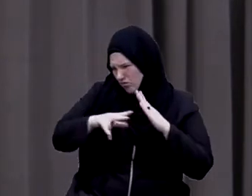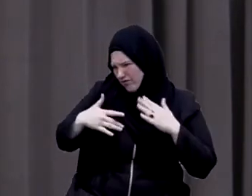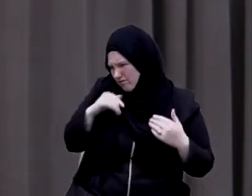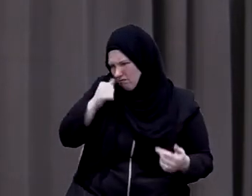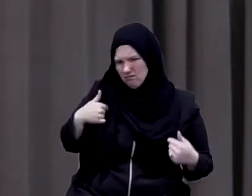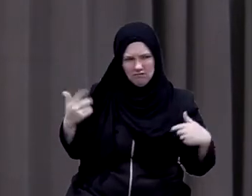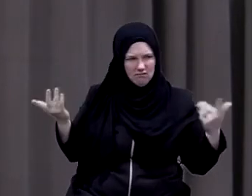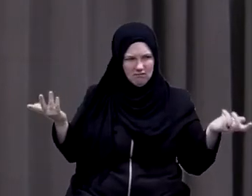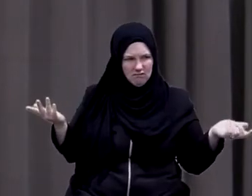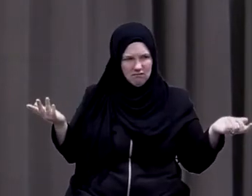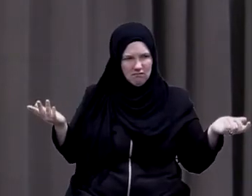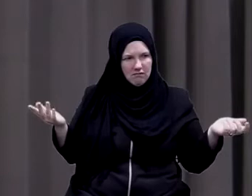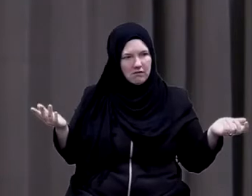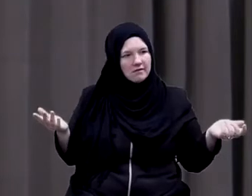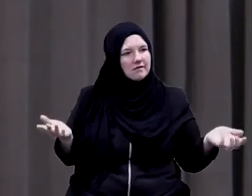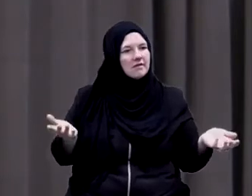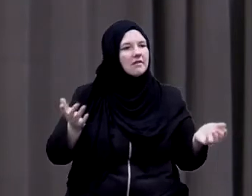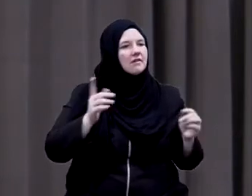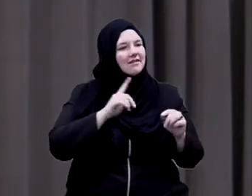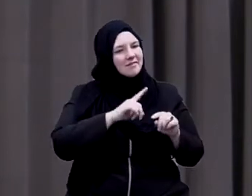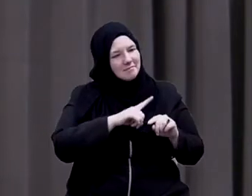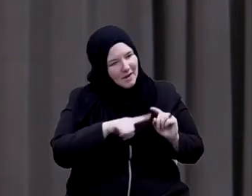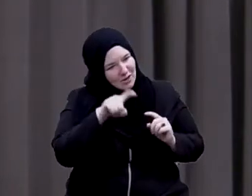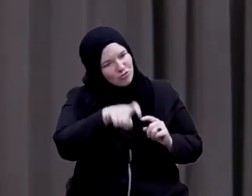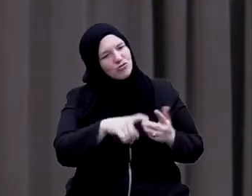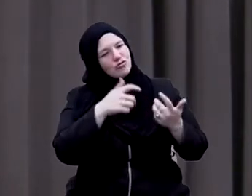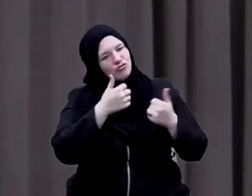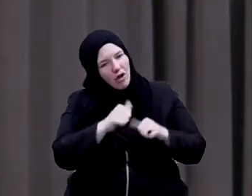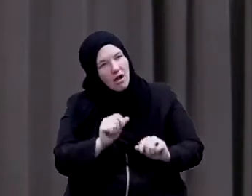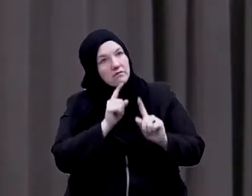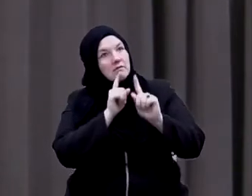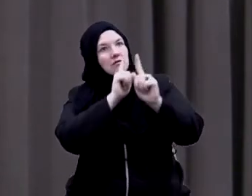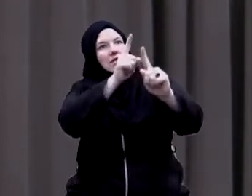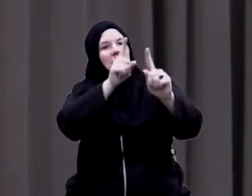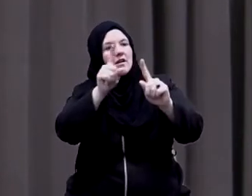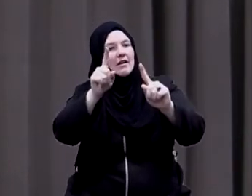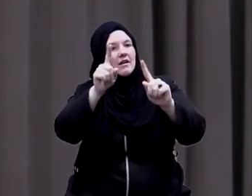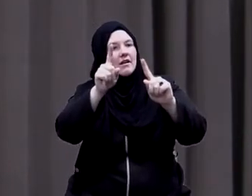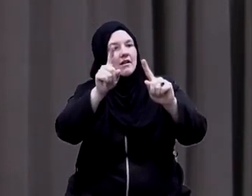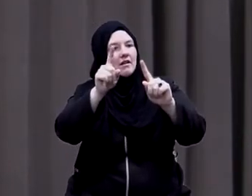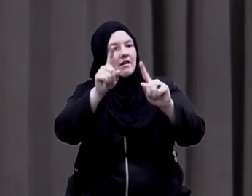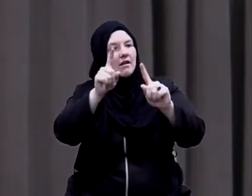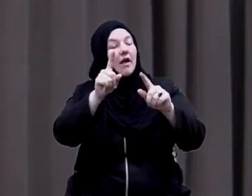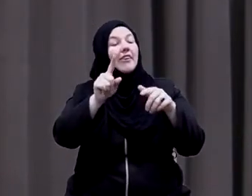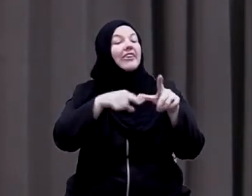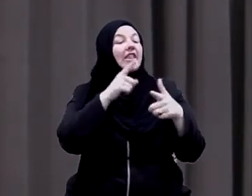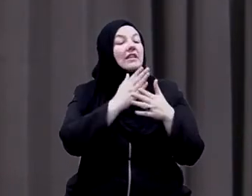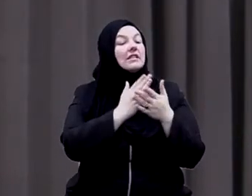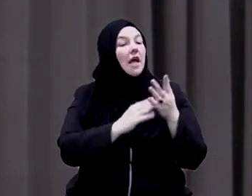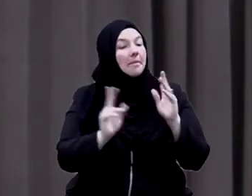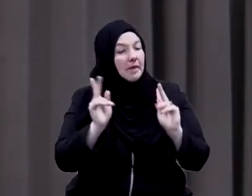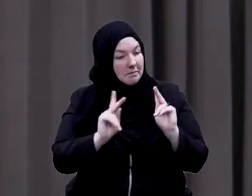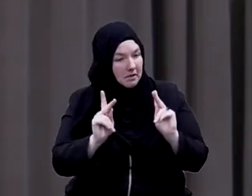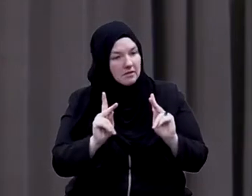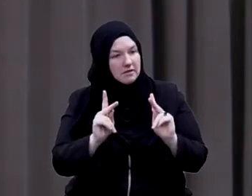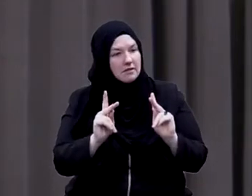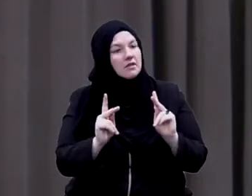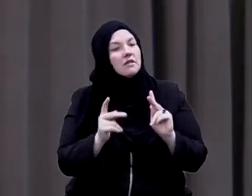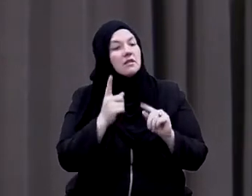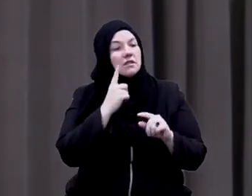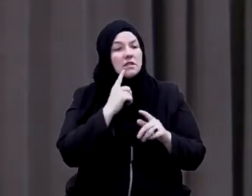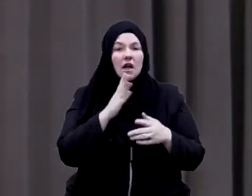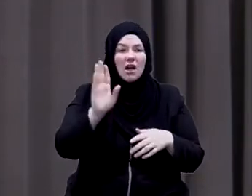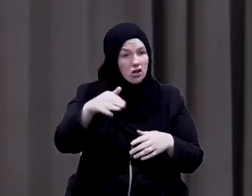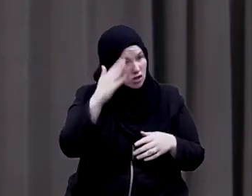And then we discounted the aspiration to act like the Sahaba. Right? So we say, I am not